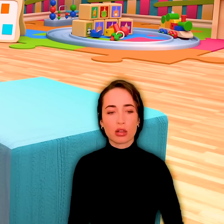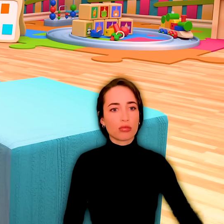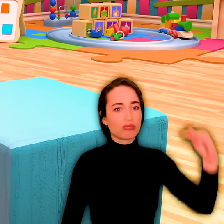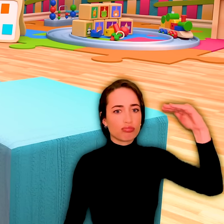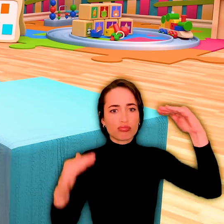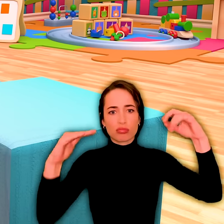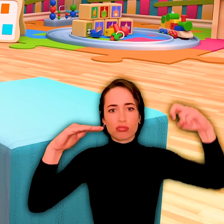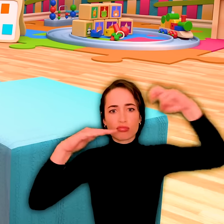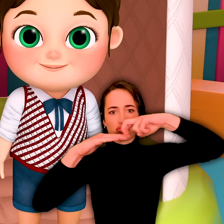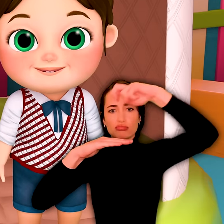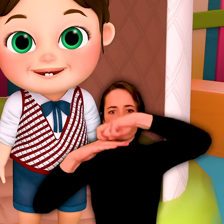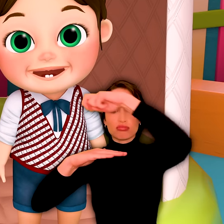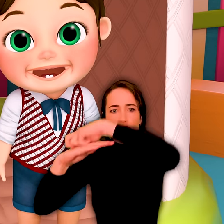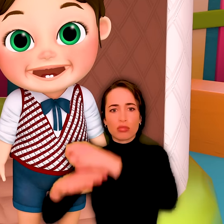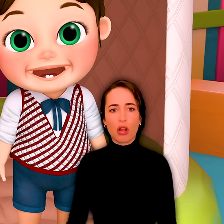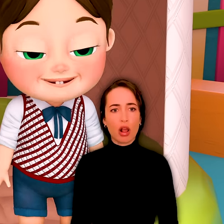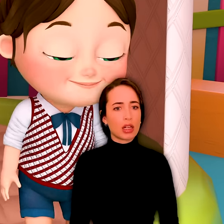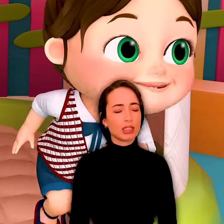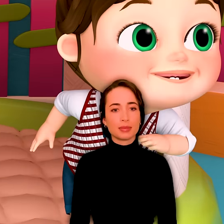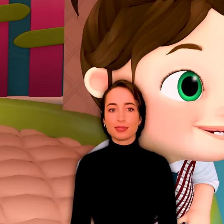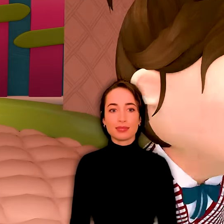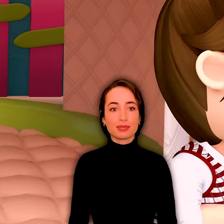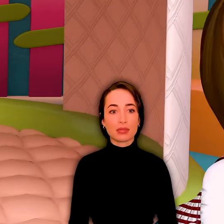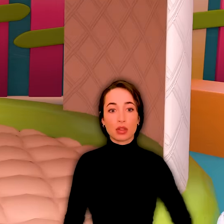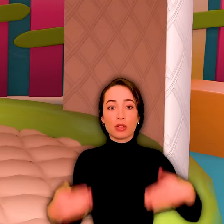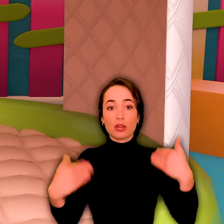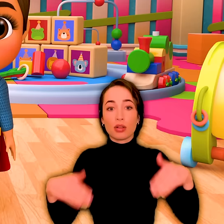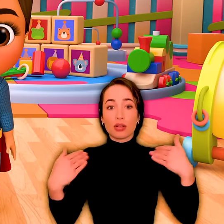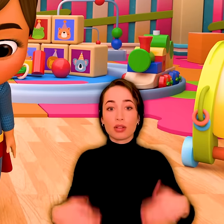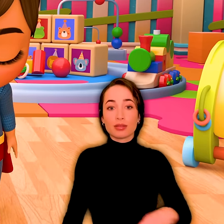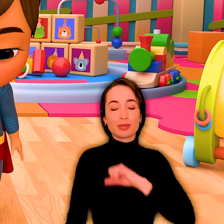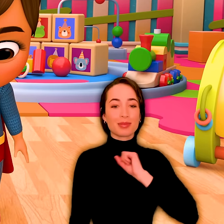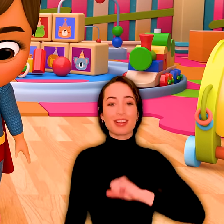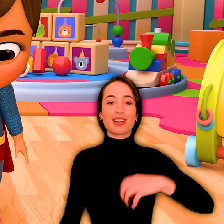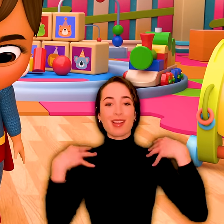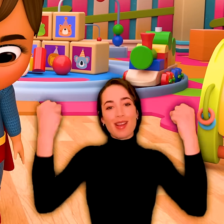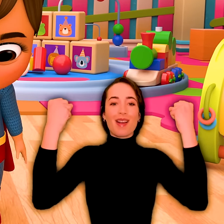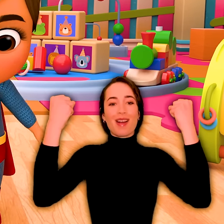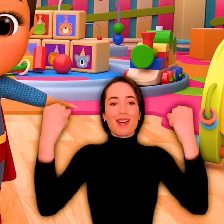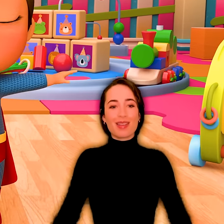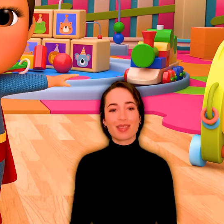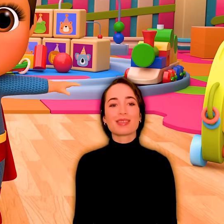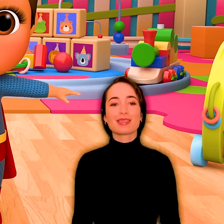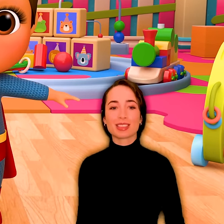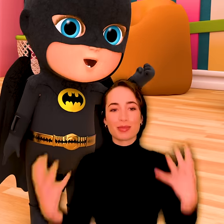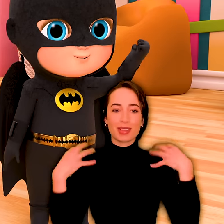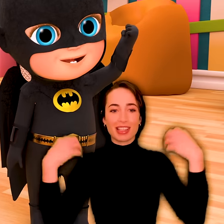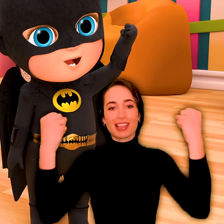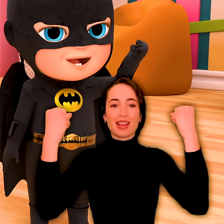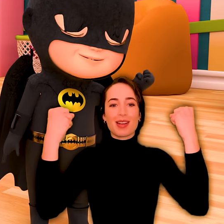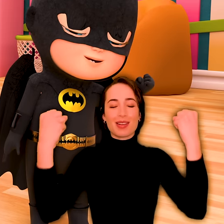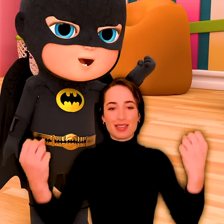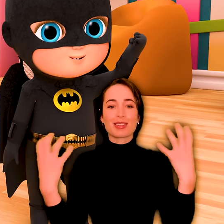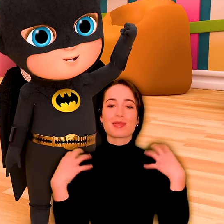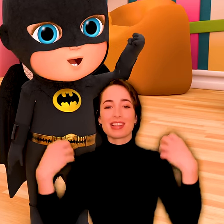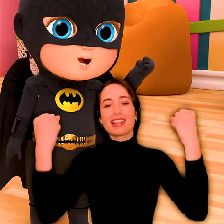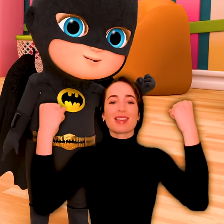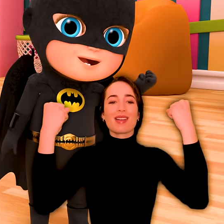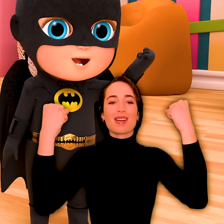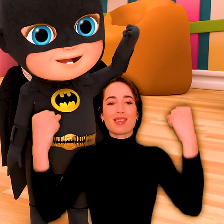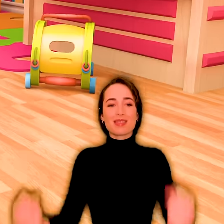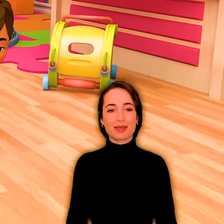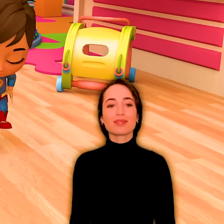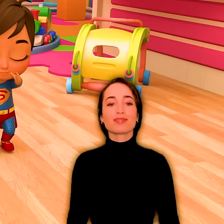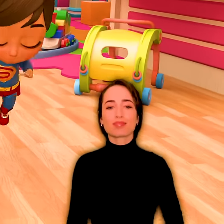roof to rough hill i'm gonna be a superhero superhero superhero